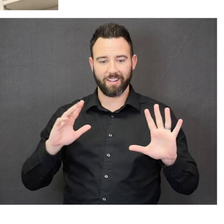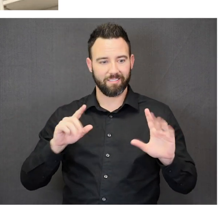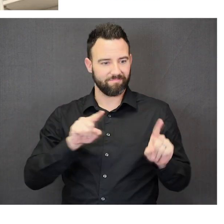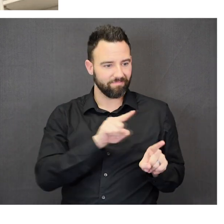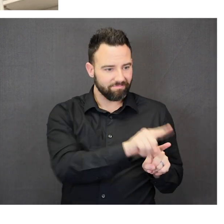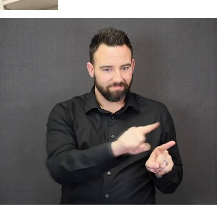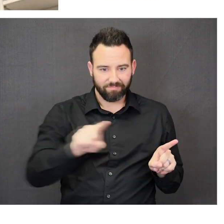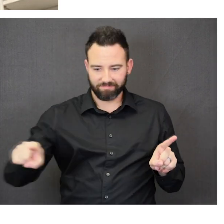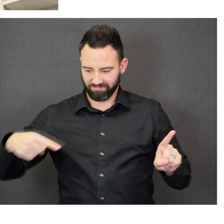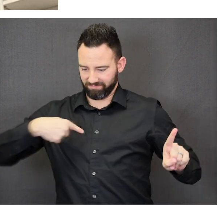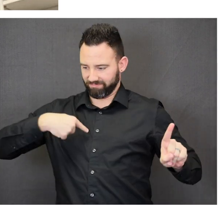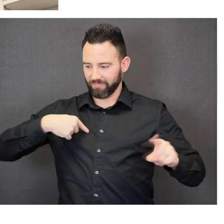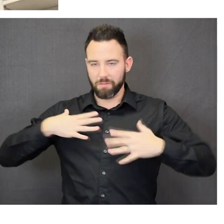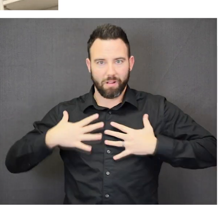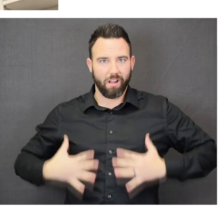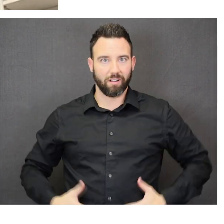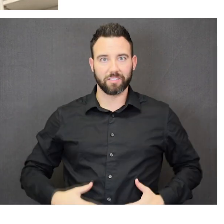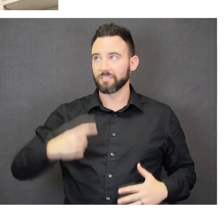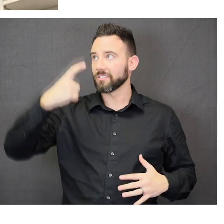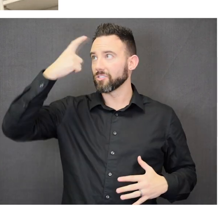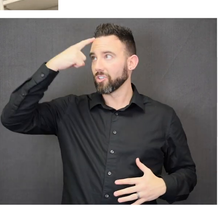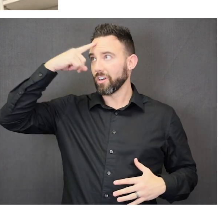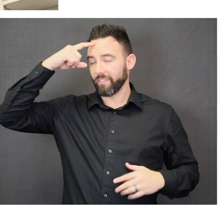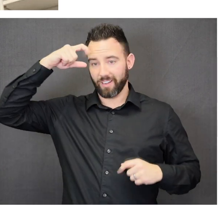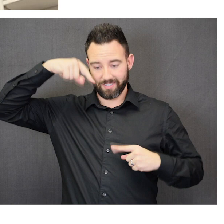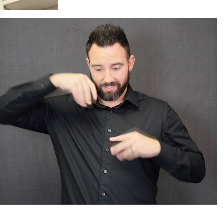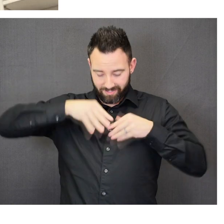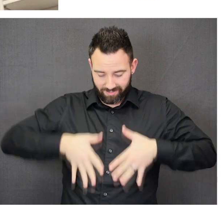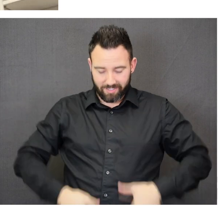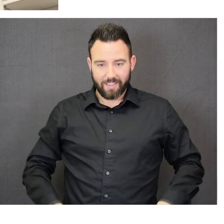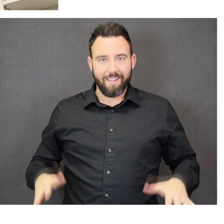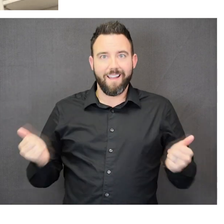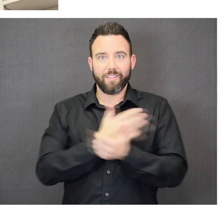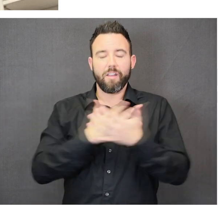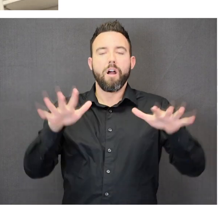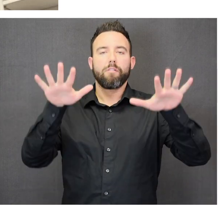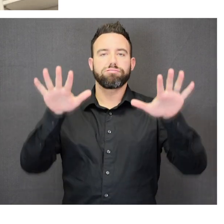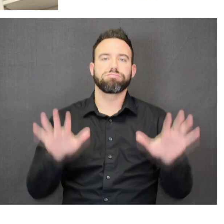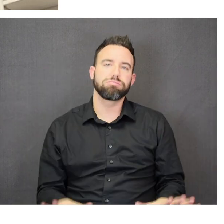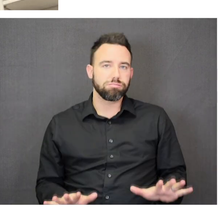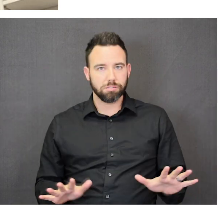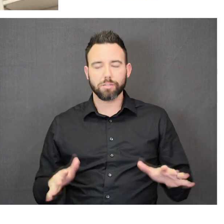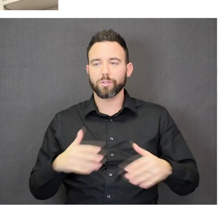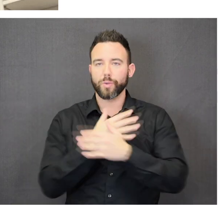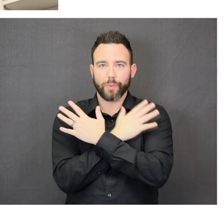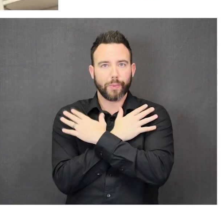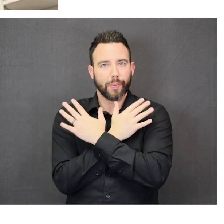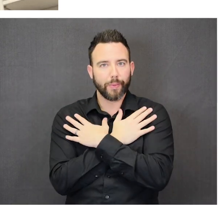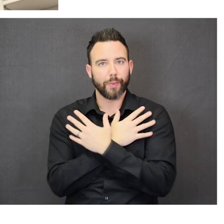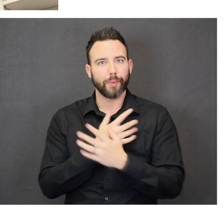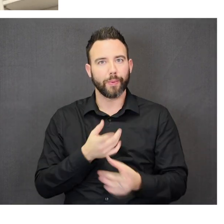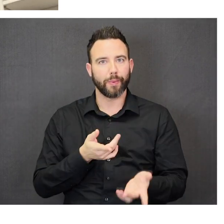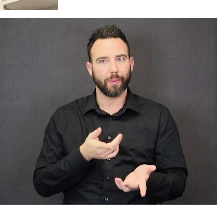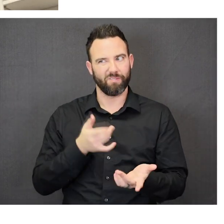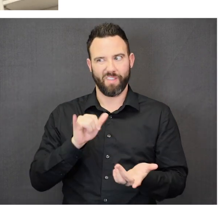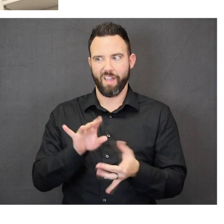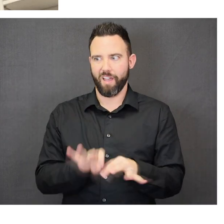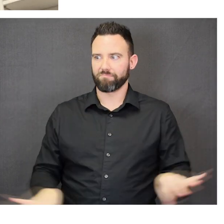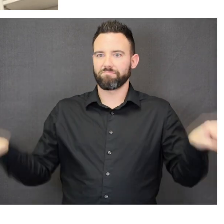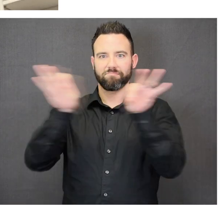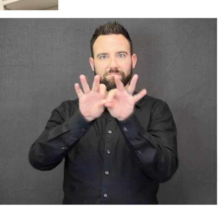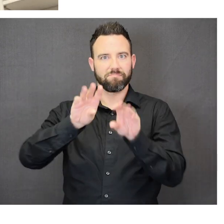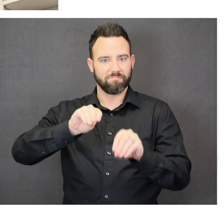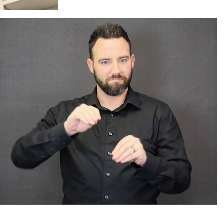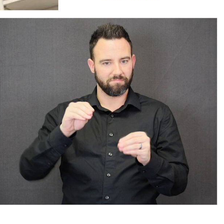nervous systems to just relax is actually one of the most important things that we can be providing right